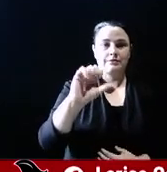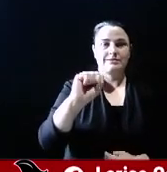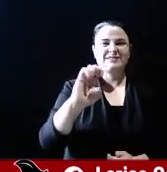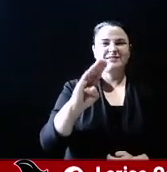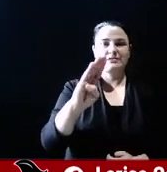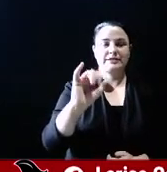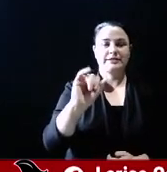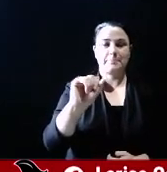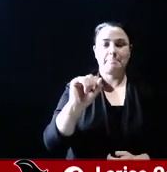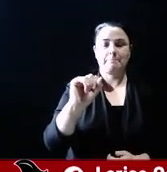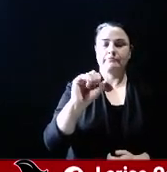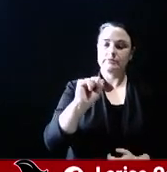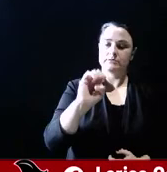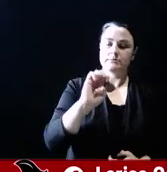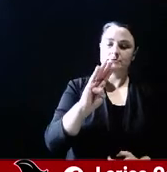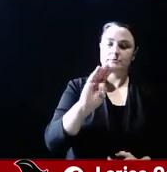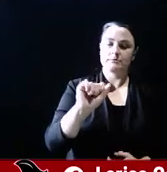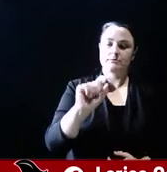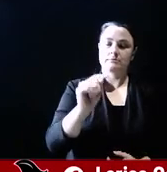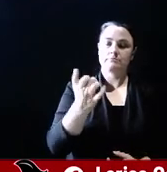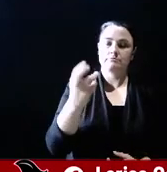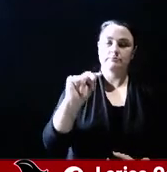Sebastian Bain Talbot.